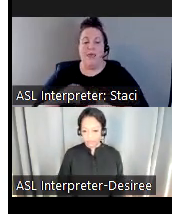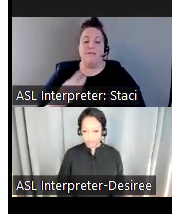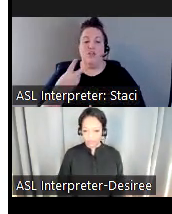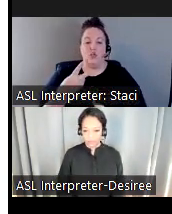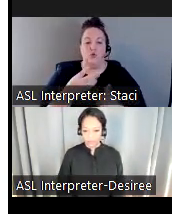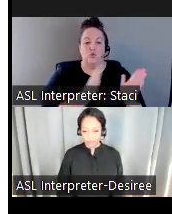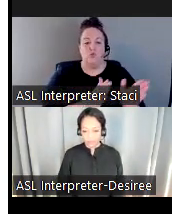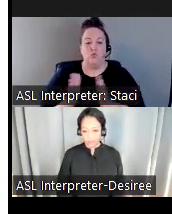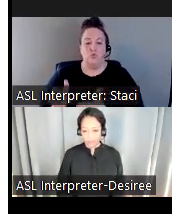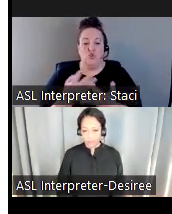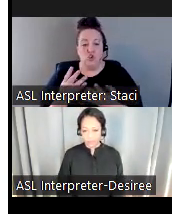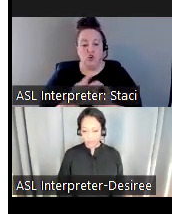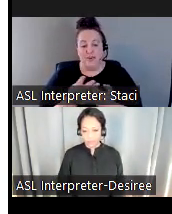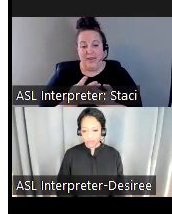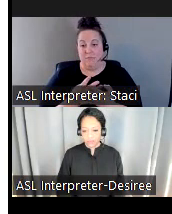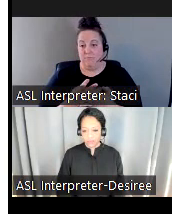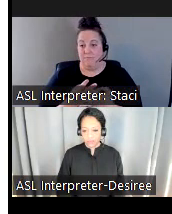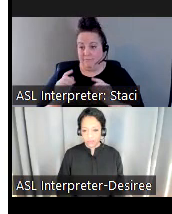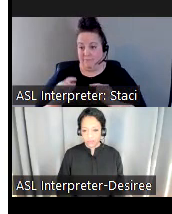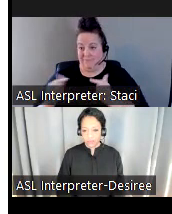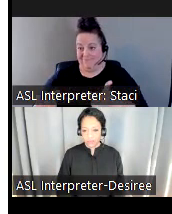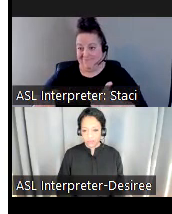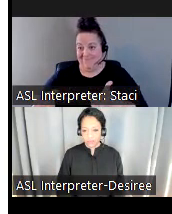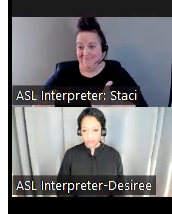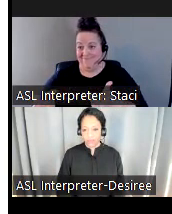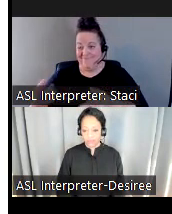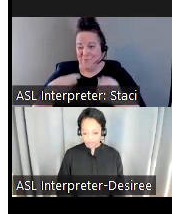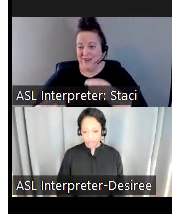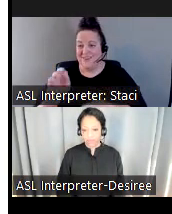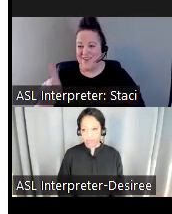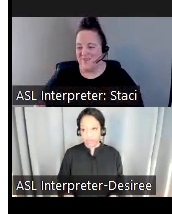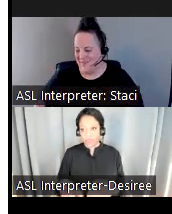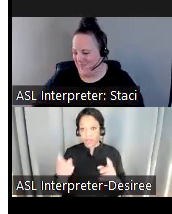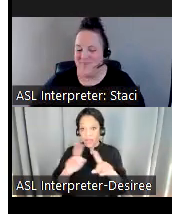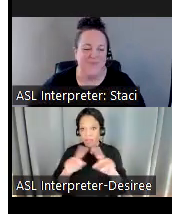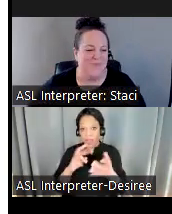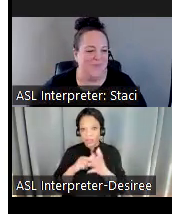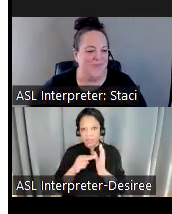screen. But again, that means that family has to come back a second time for a screening.